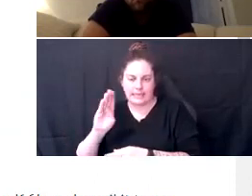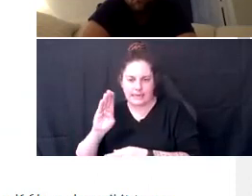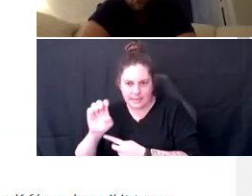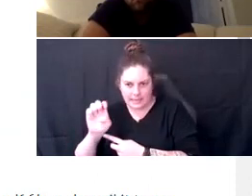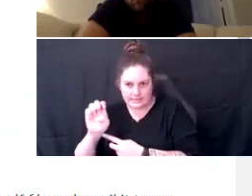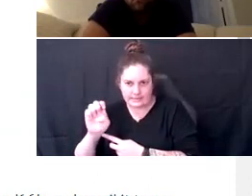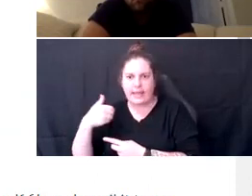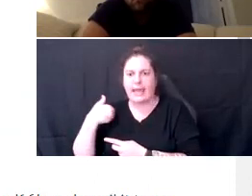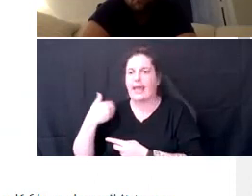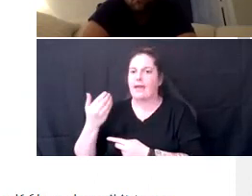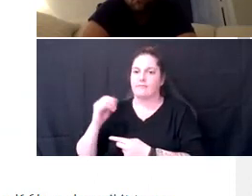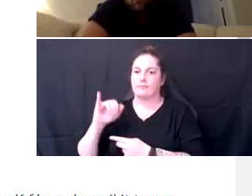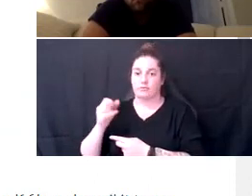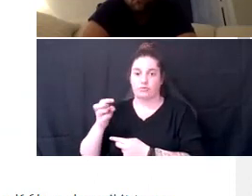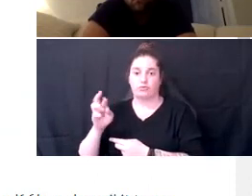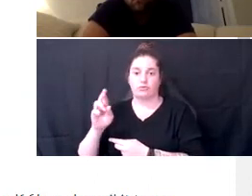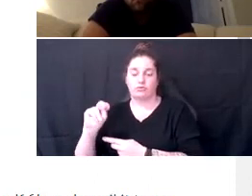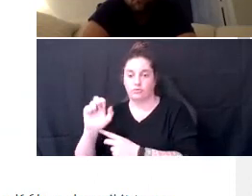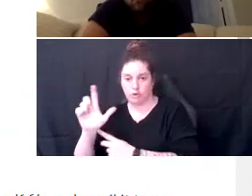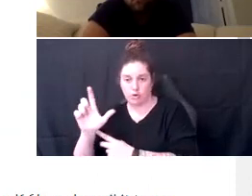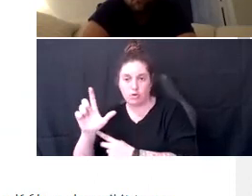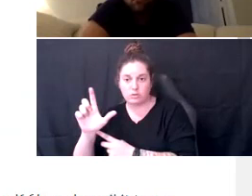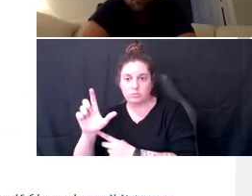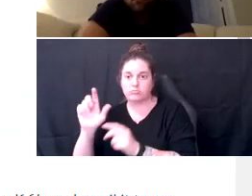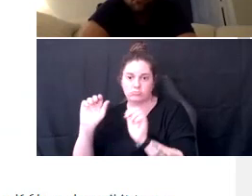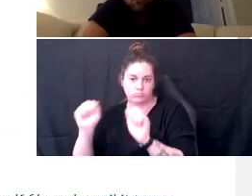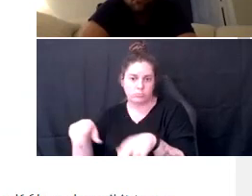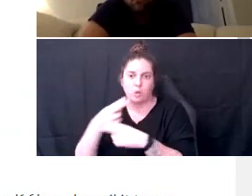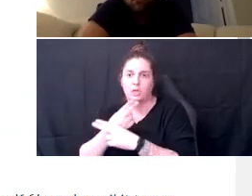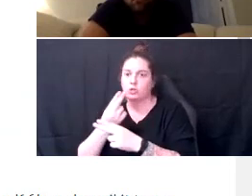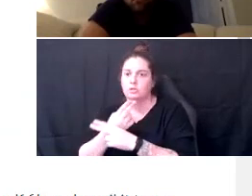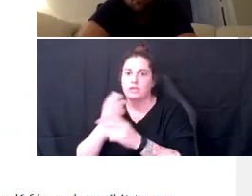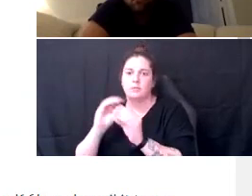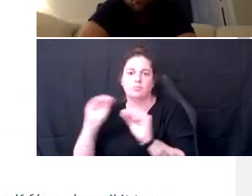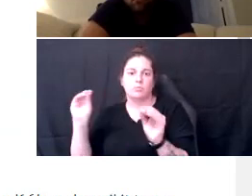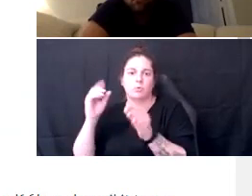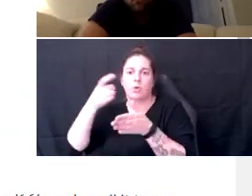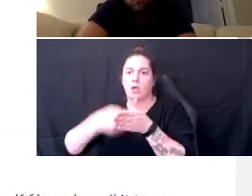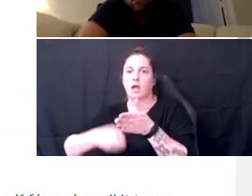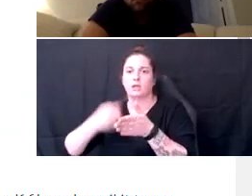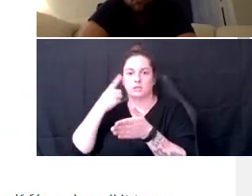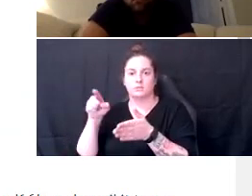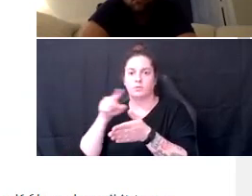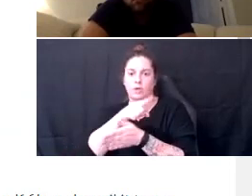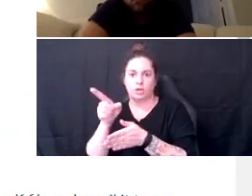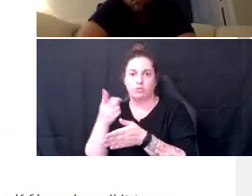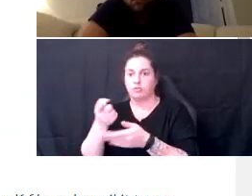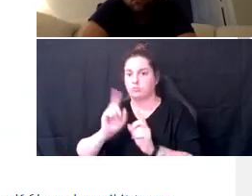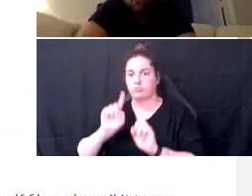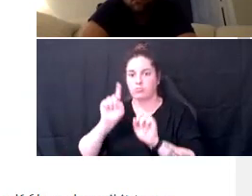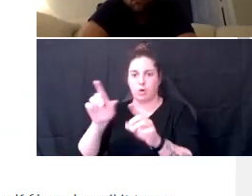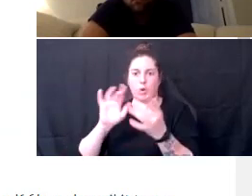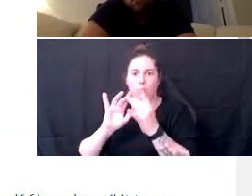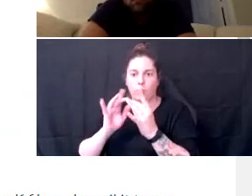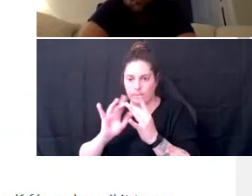journals, meaning you can utilize them at no cost, right? So you can just go to that website